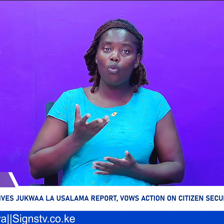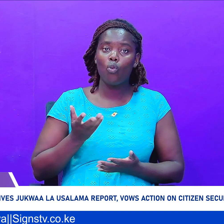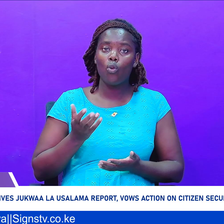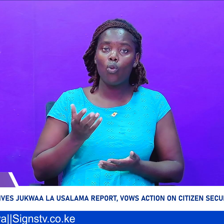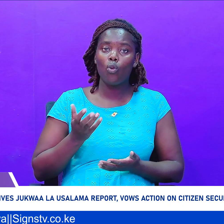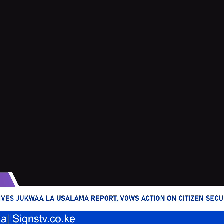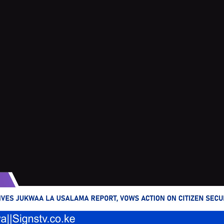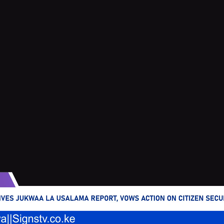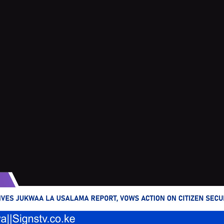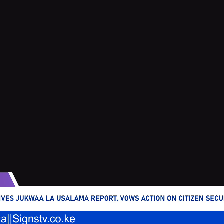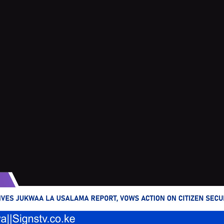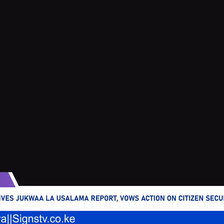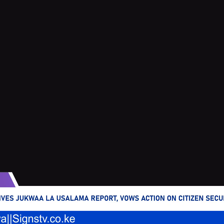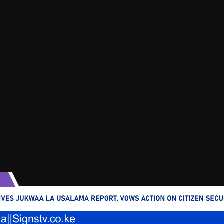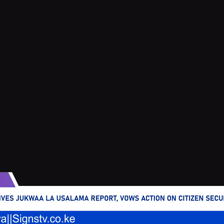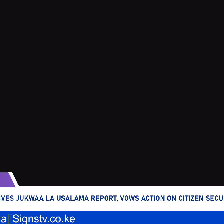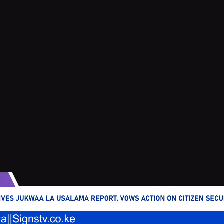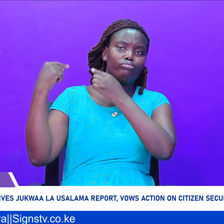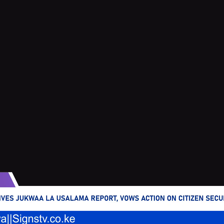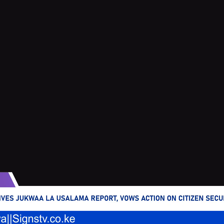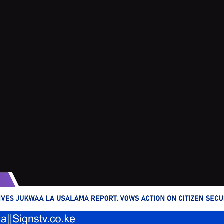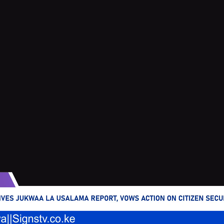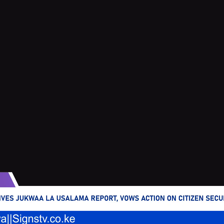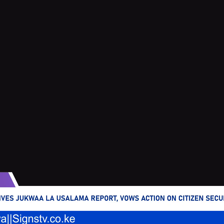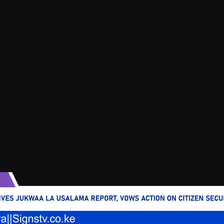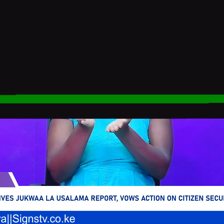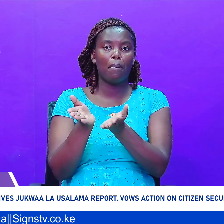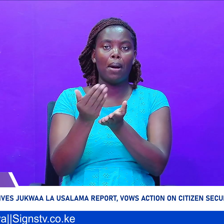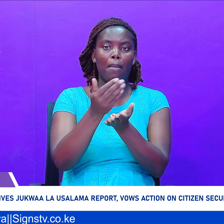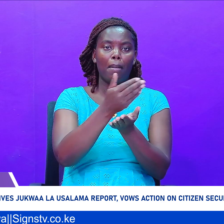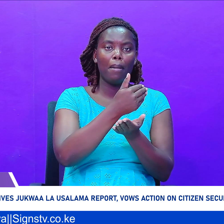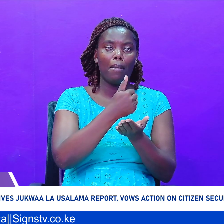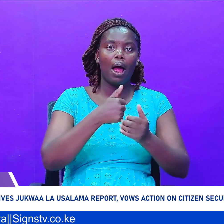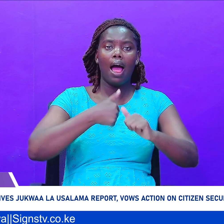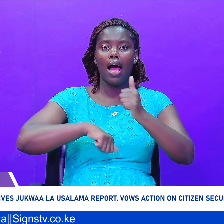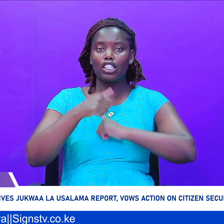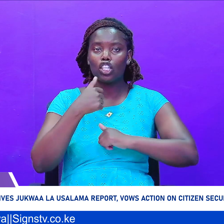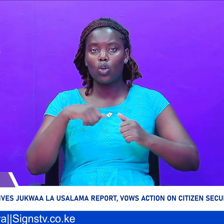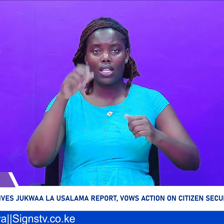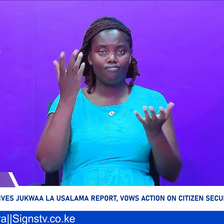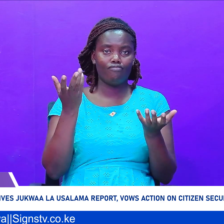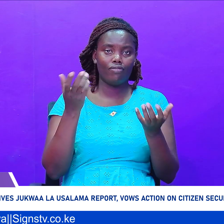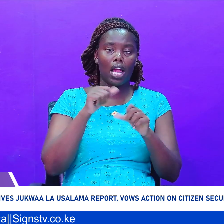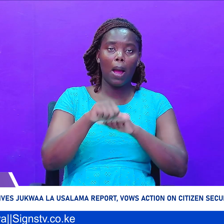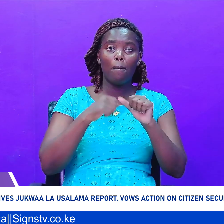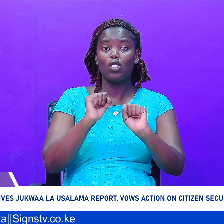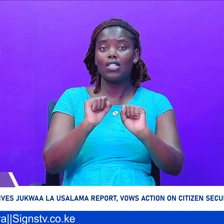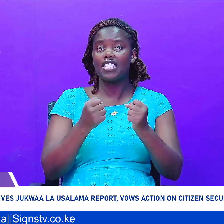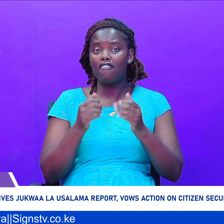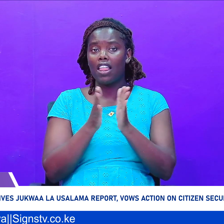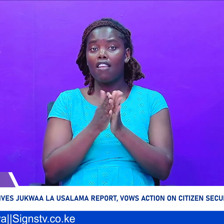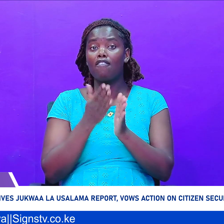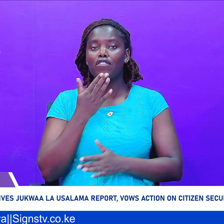to gather actionable intelligence and feedback of peace, safety, and service